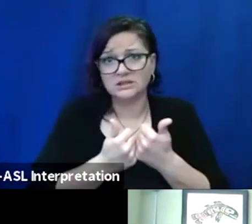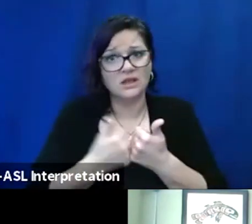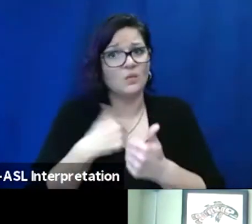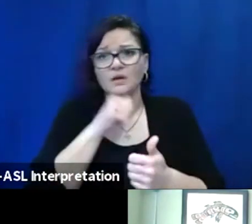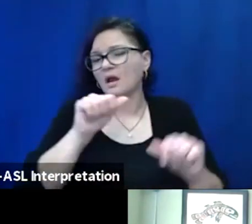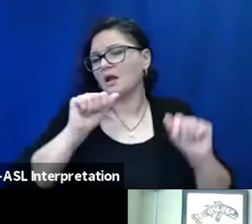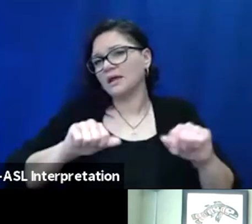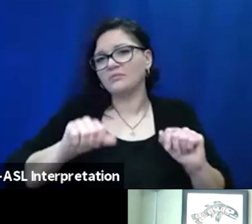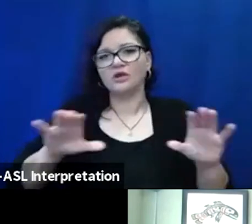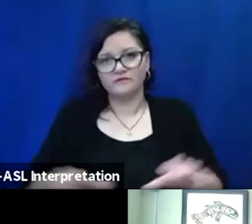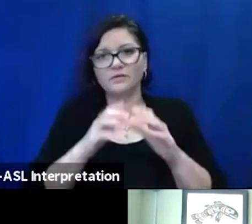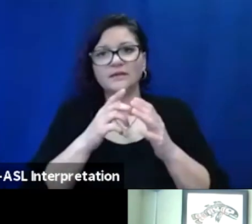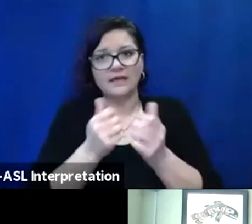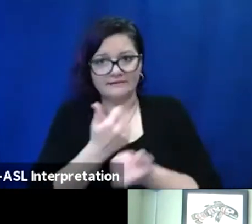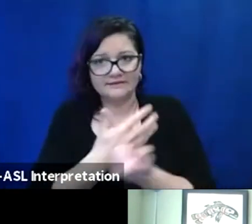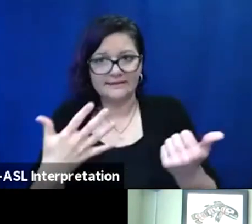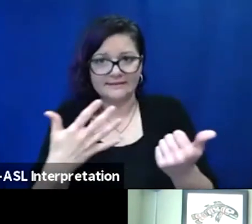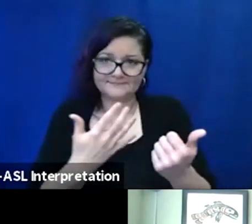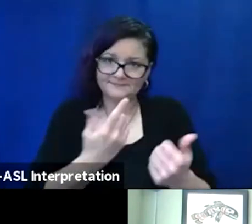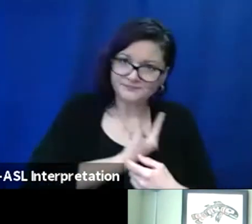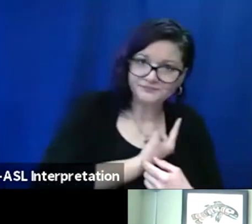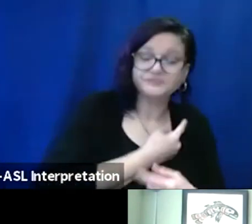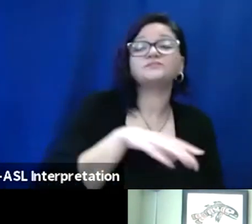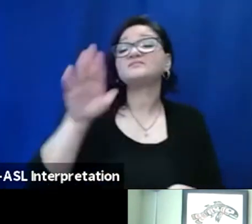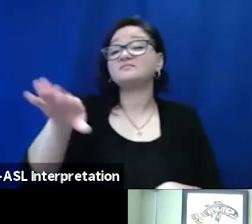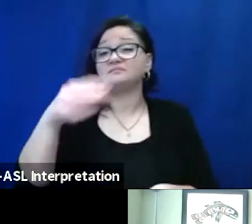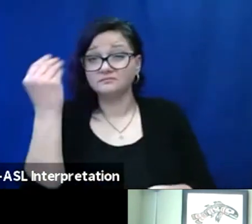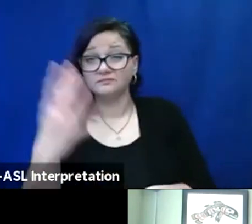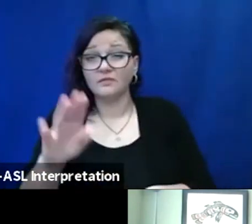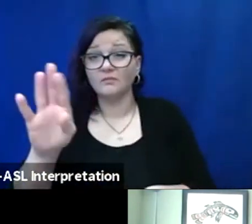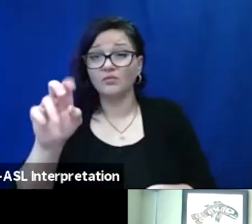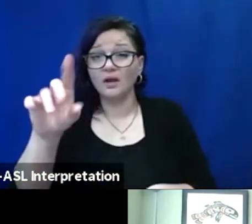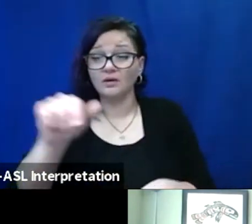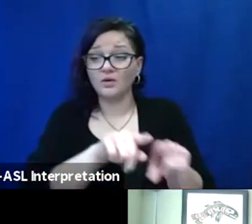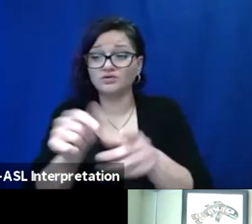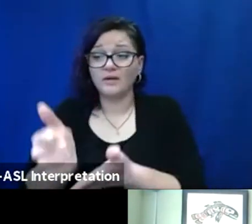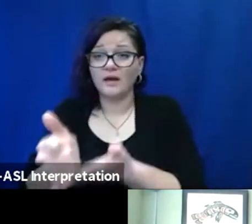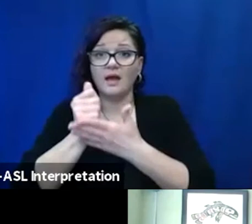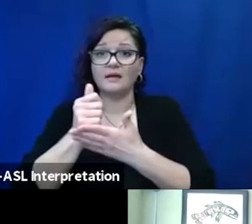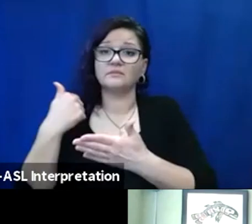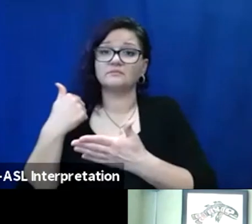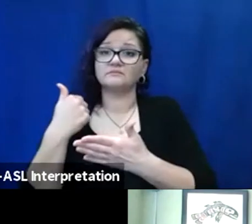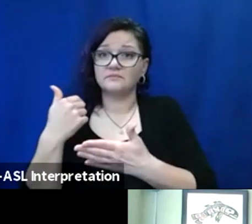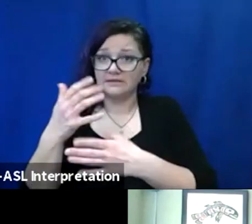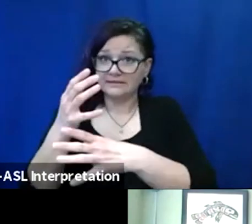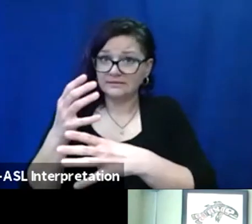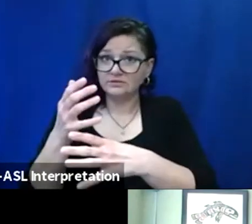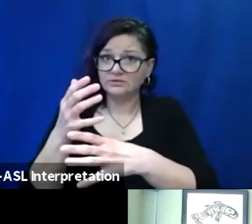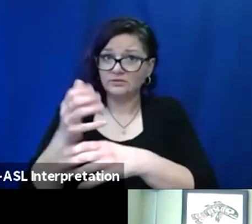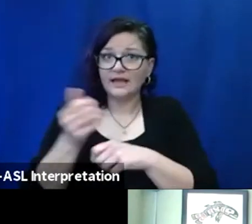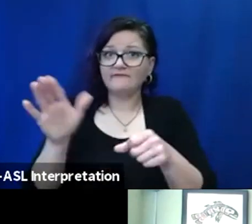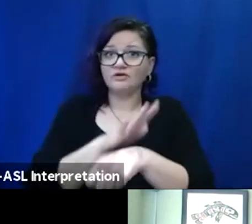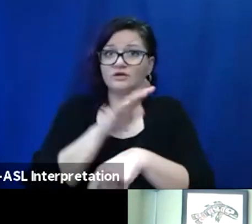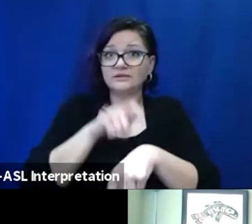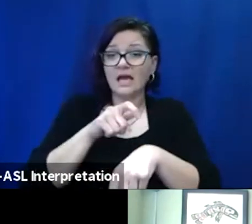capable of doing that. And by the way, Brenda also helped us get a full-time Vet Corps volunteer at